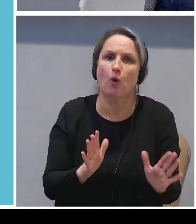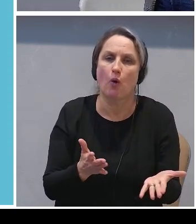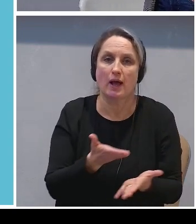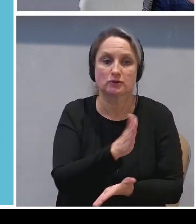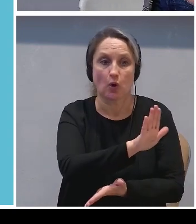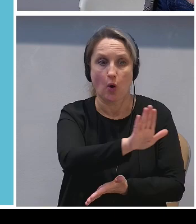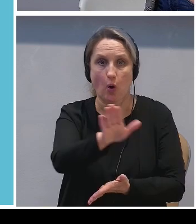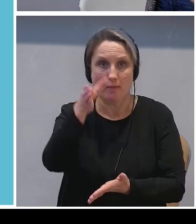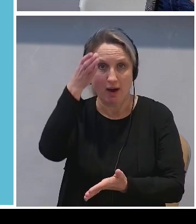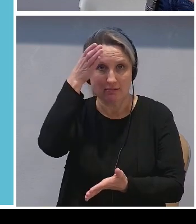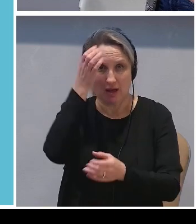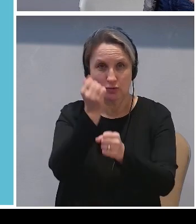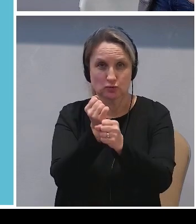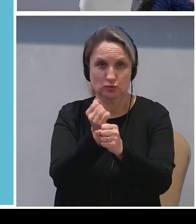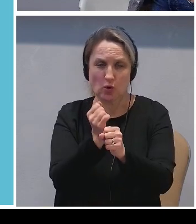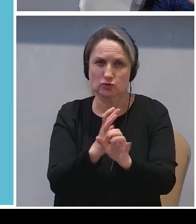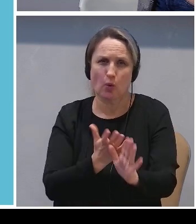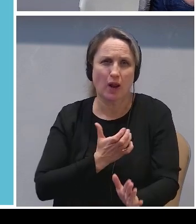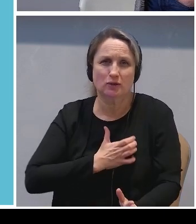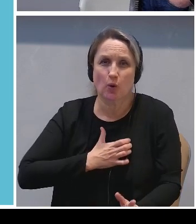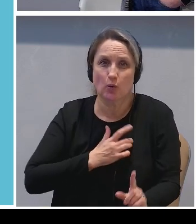important. And then